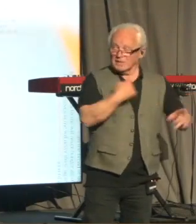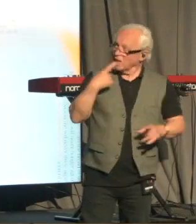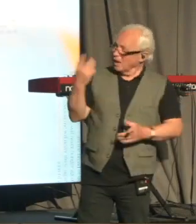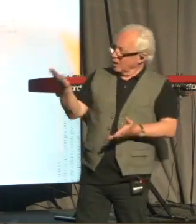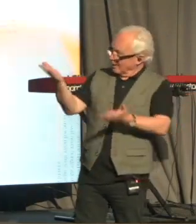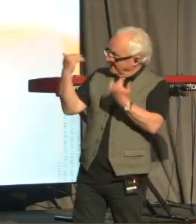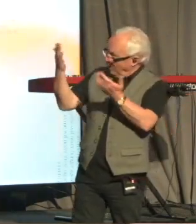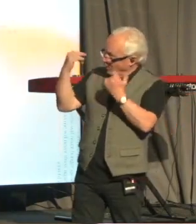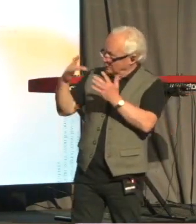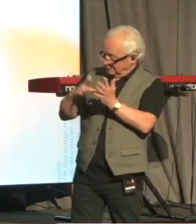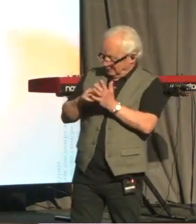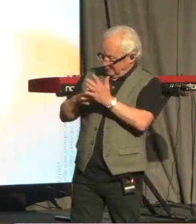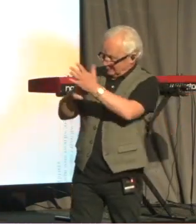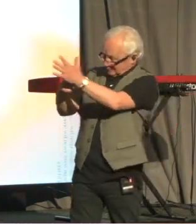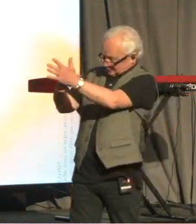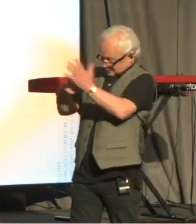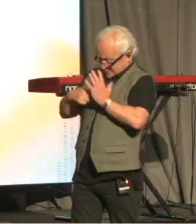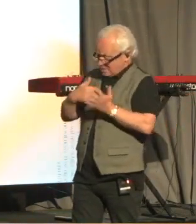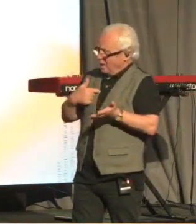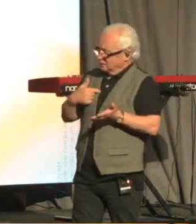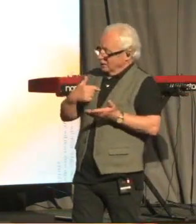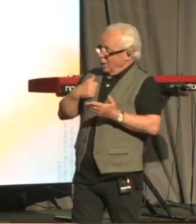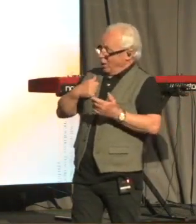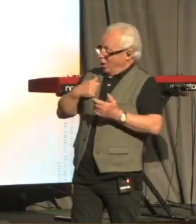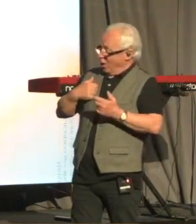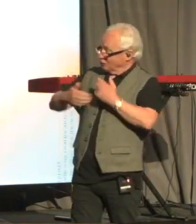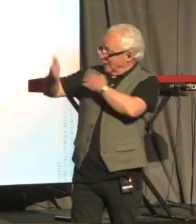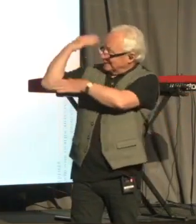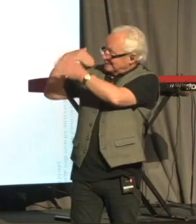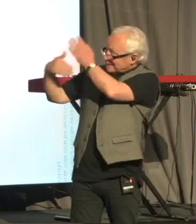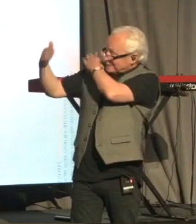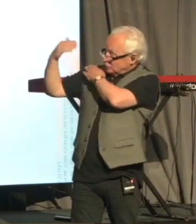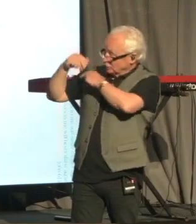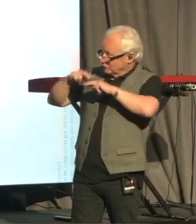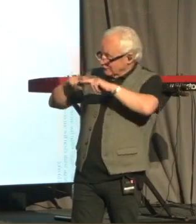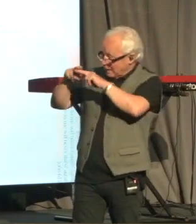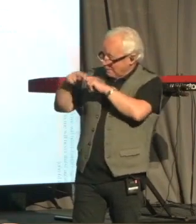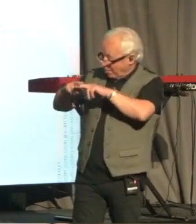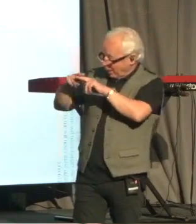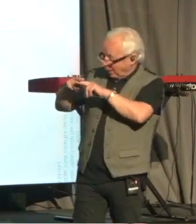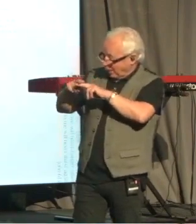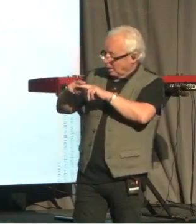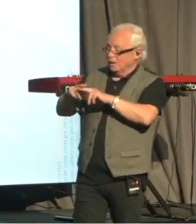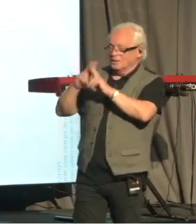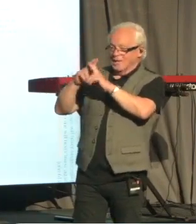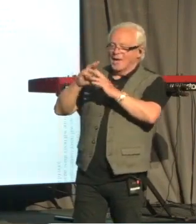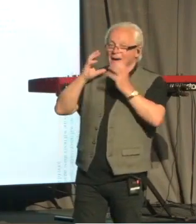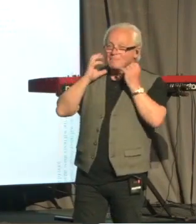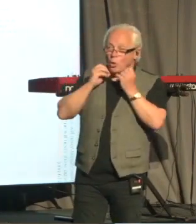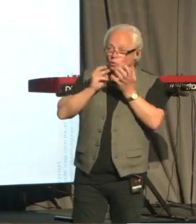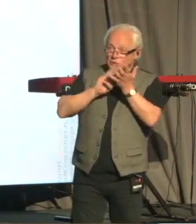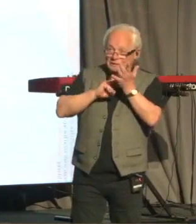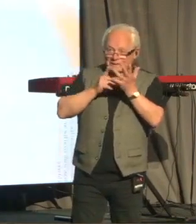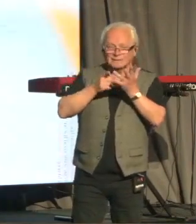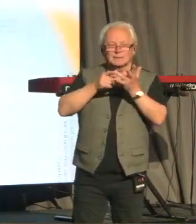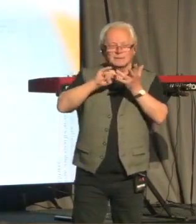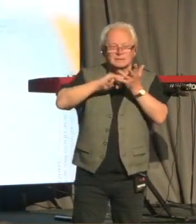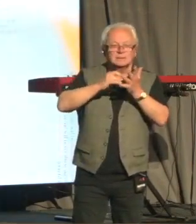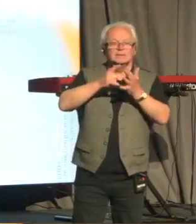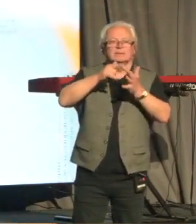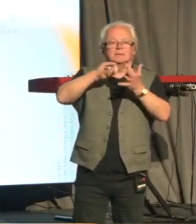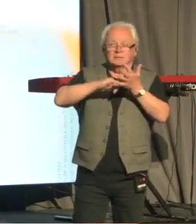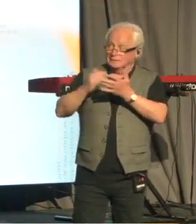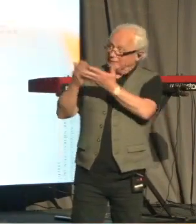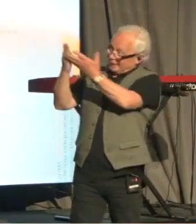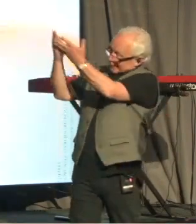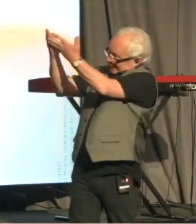They said, our ancestors, they were given a sign when Moses gave them bread from heaven. See, what